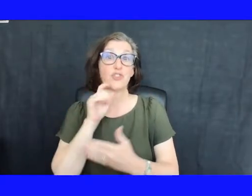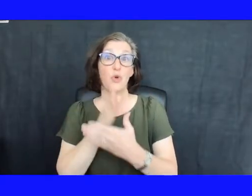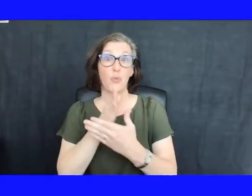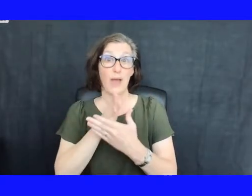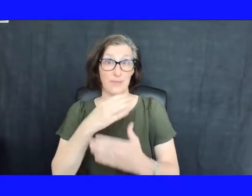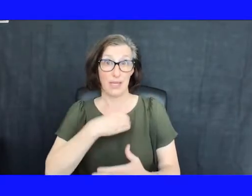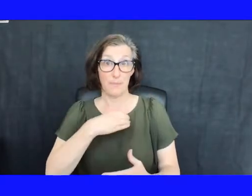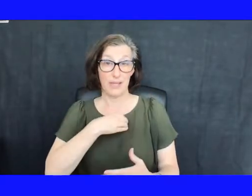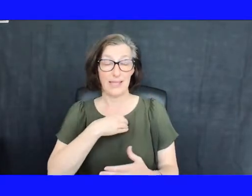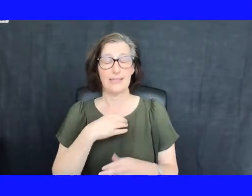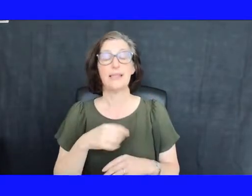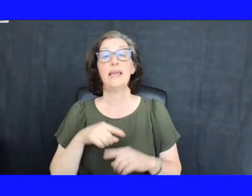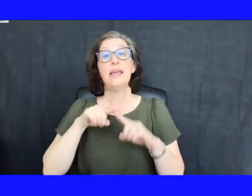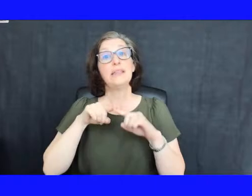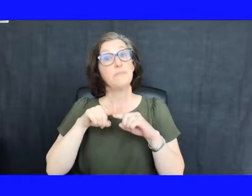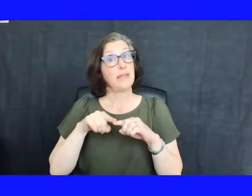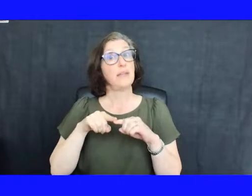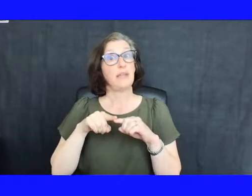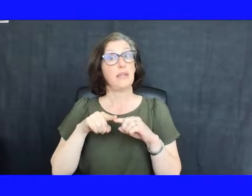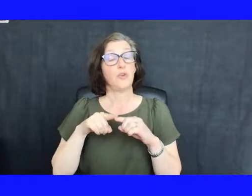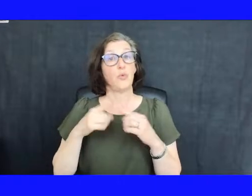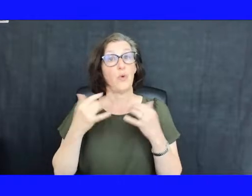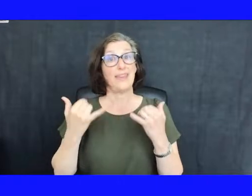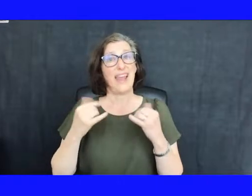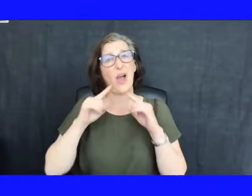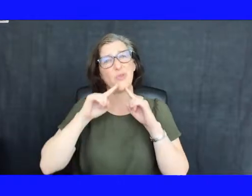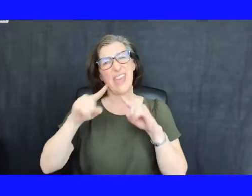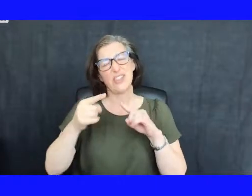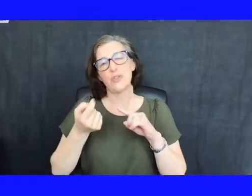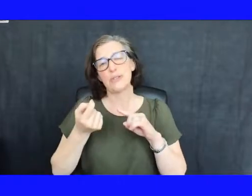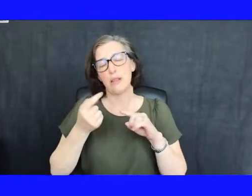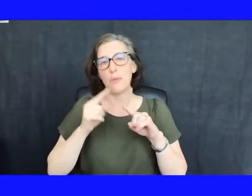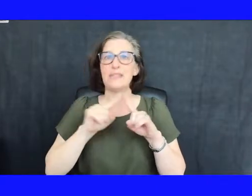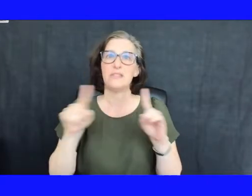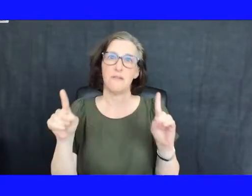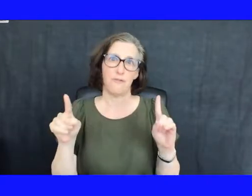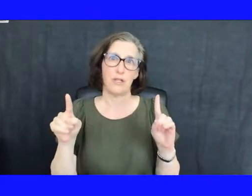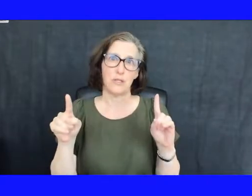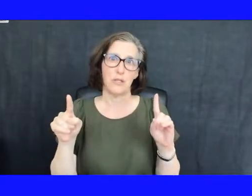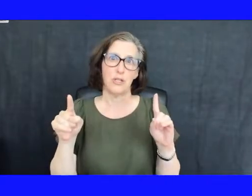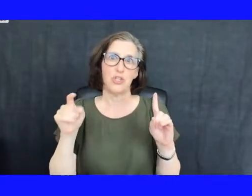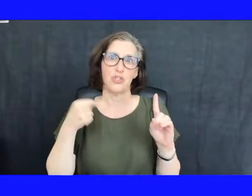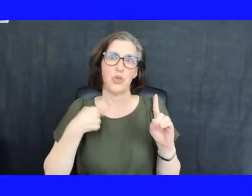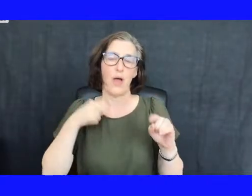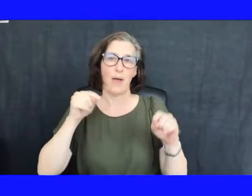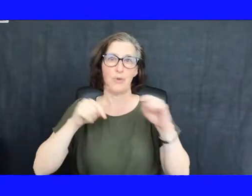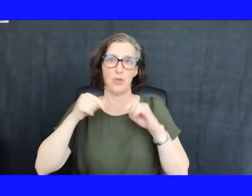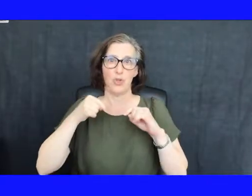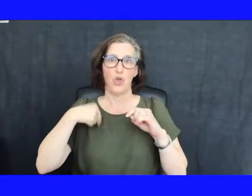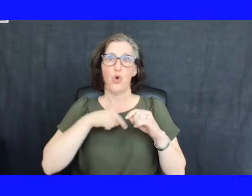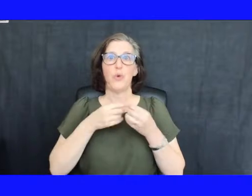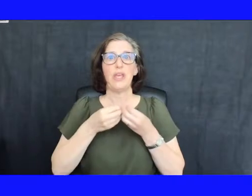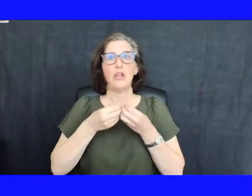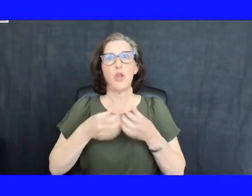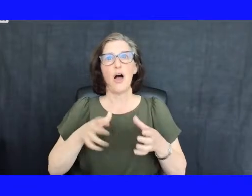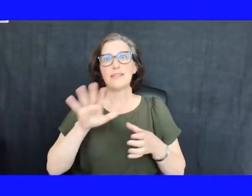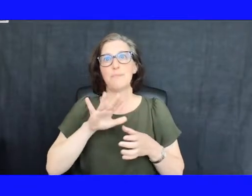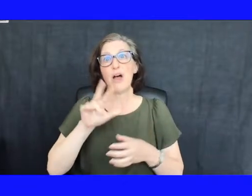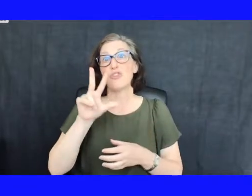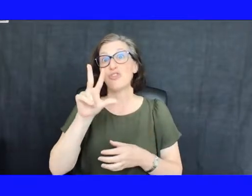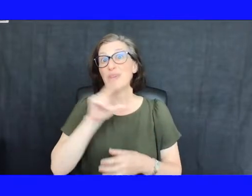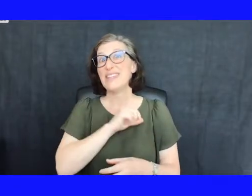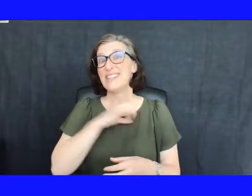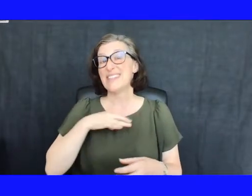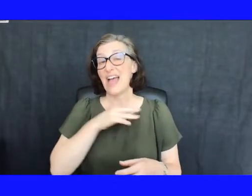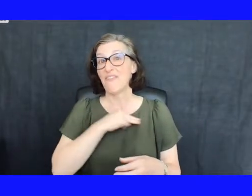cases that have been responded to and addressed. But as long as the gateway reflects it's open, we have to report it to you as